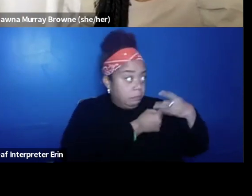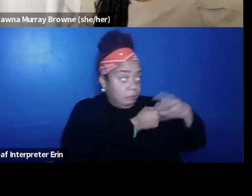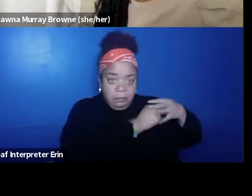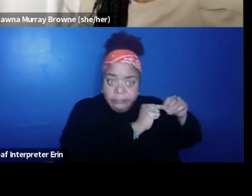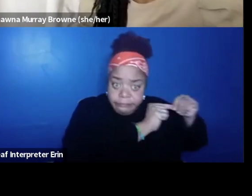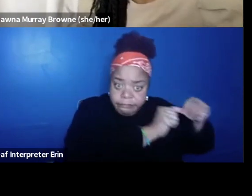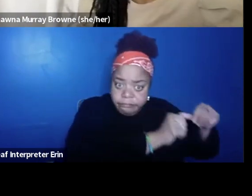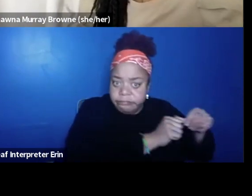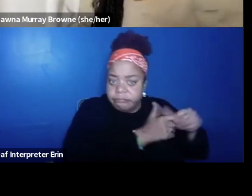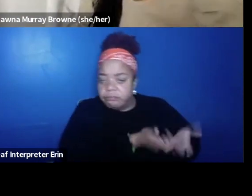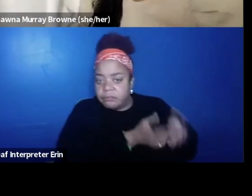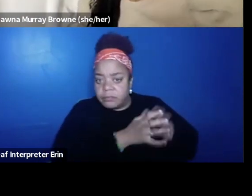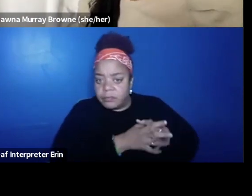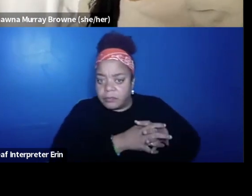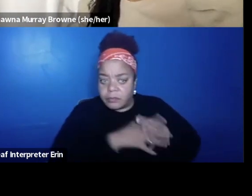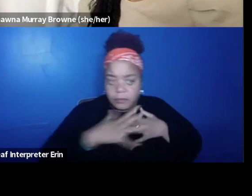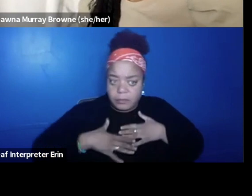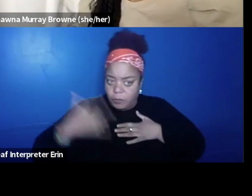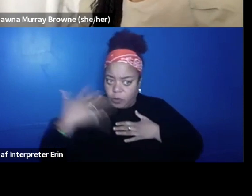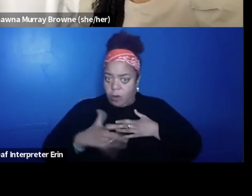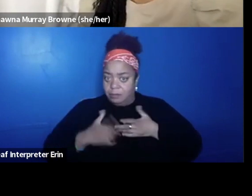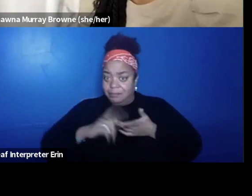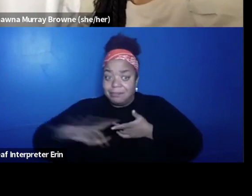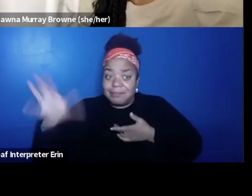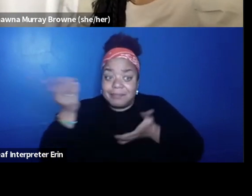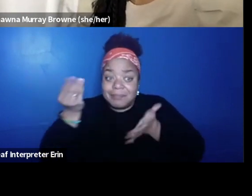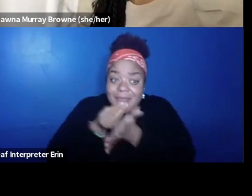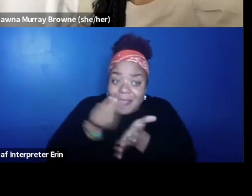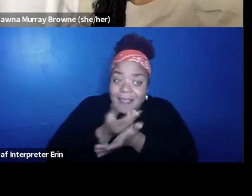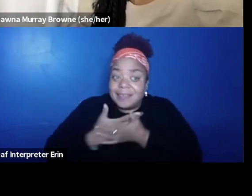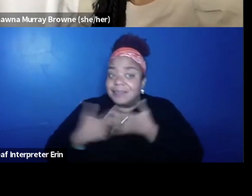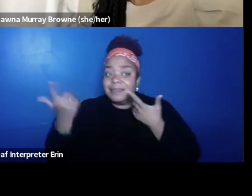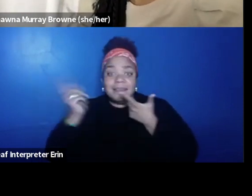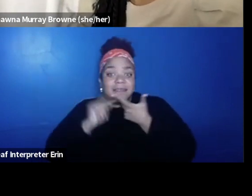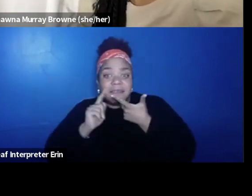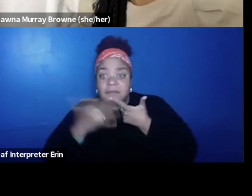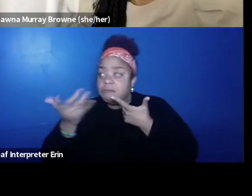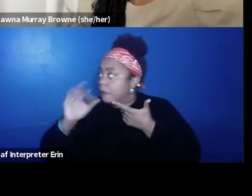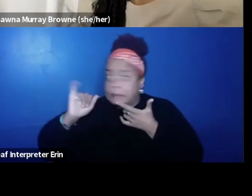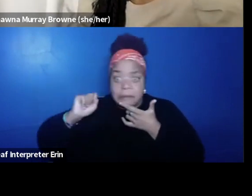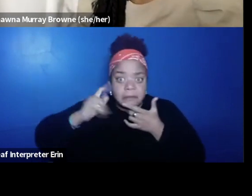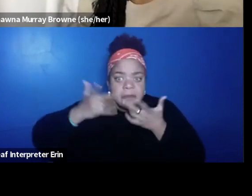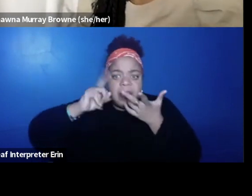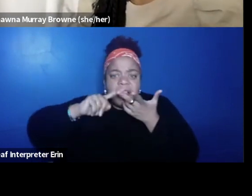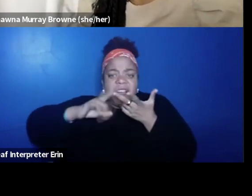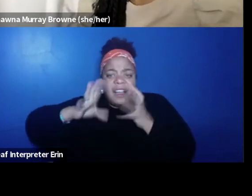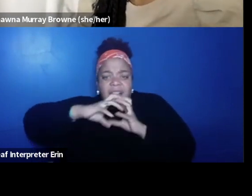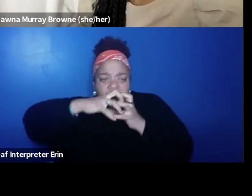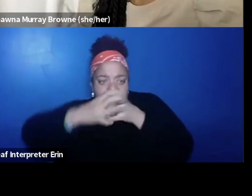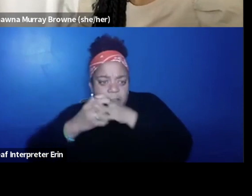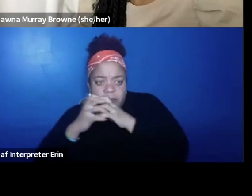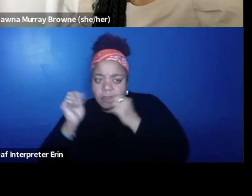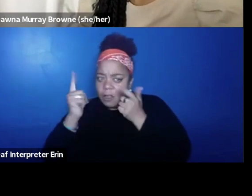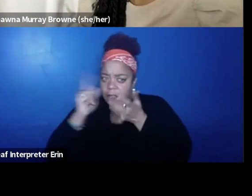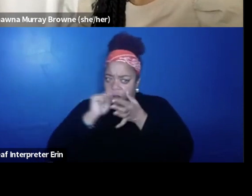about: class, race, intersected ability, ableism, et cetera, et cetera, et cetera. And